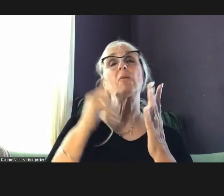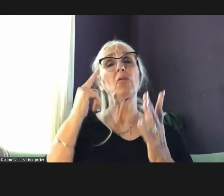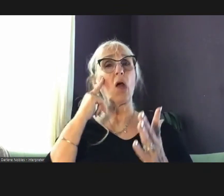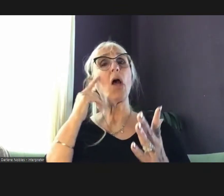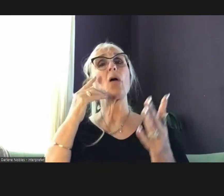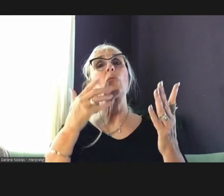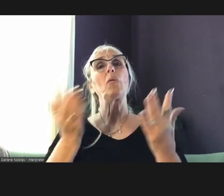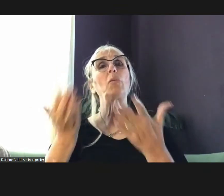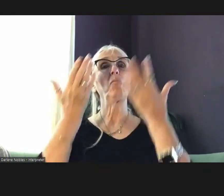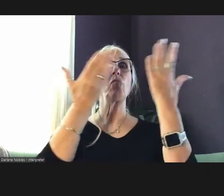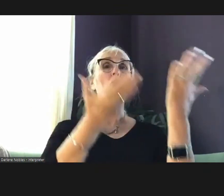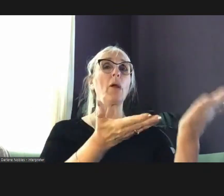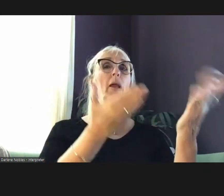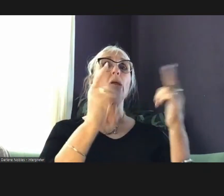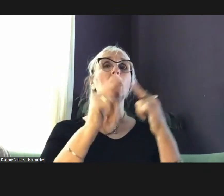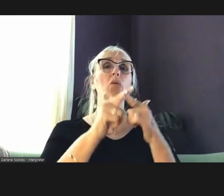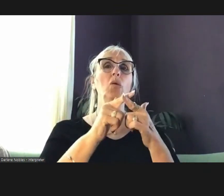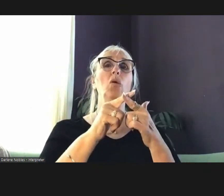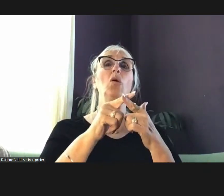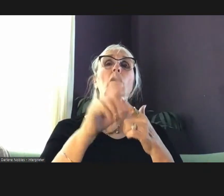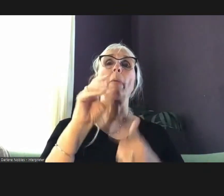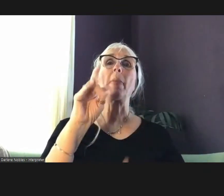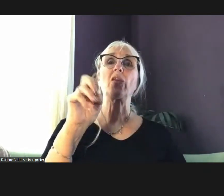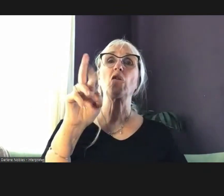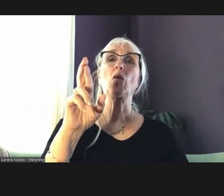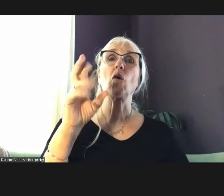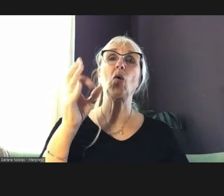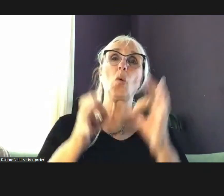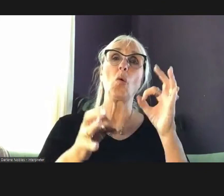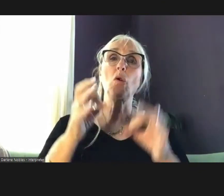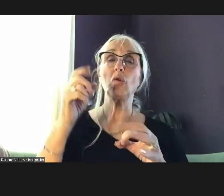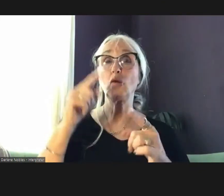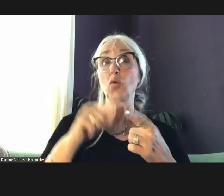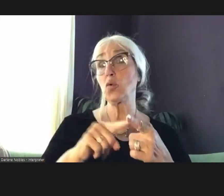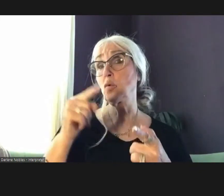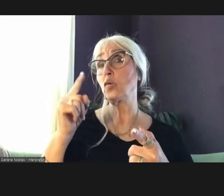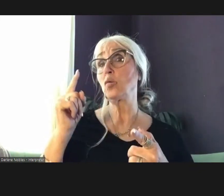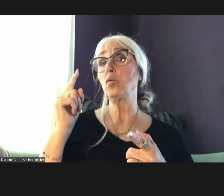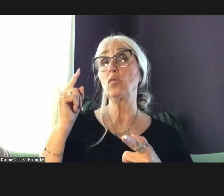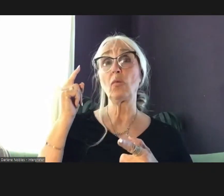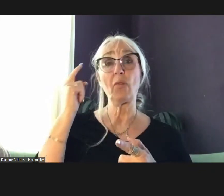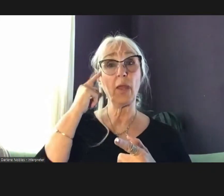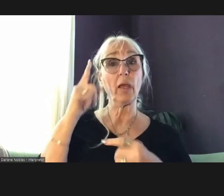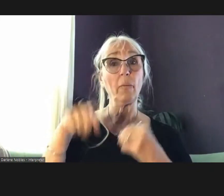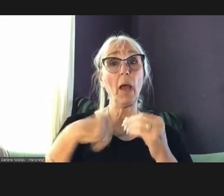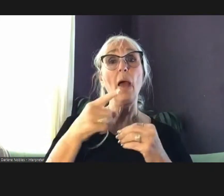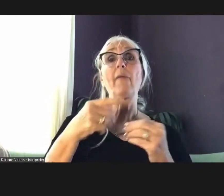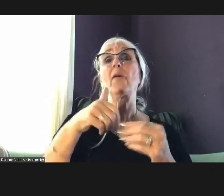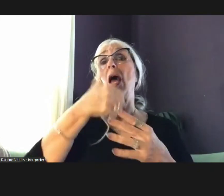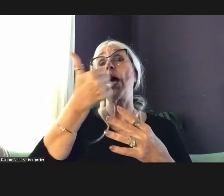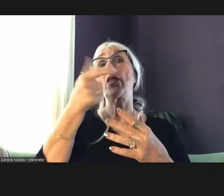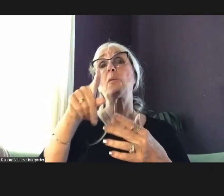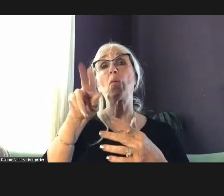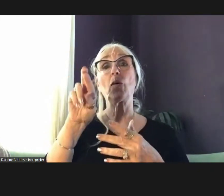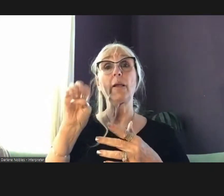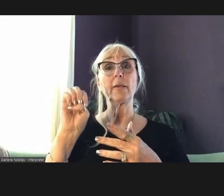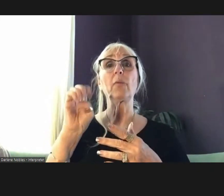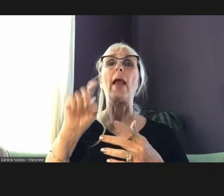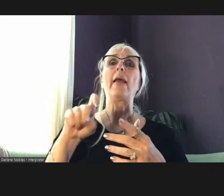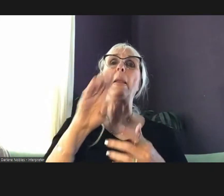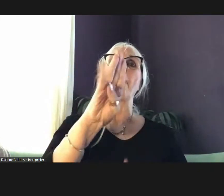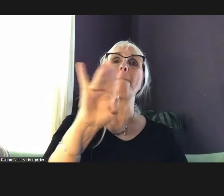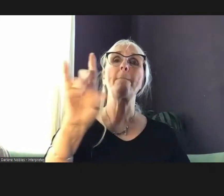to the Commissioner's Court for consideration. But if other precincts were interested, then obviously we would have to bid it out because it would be